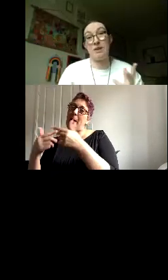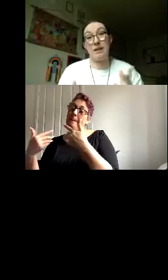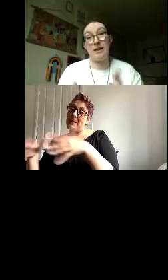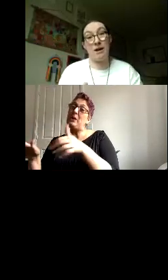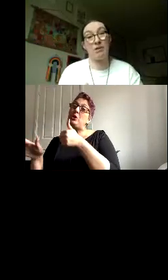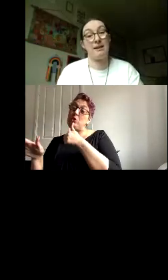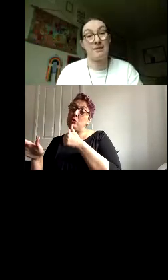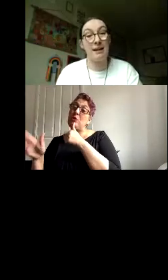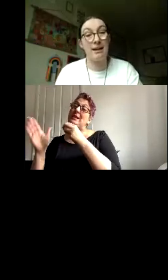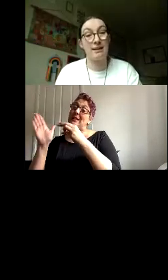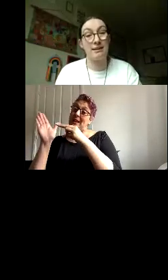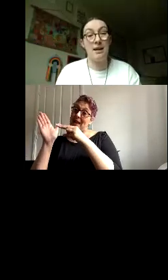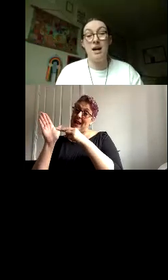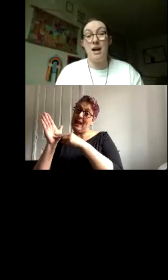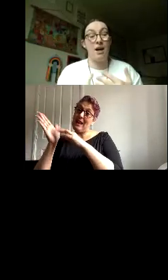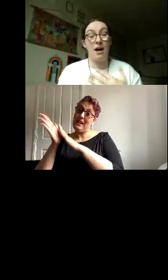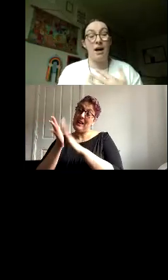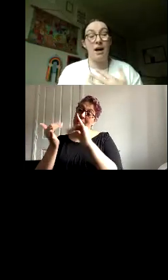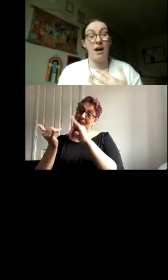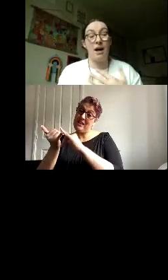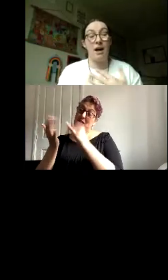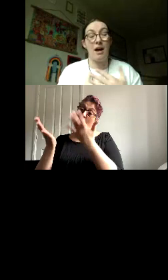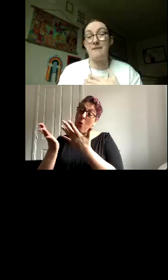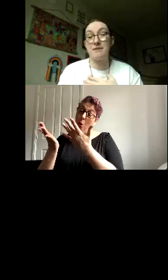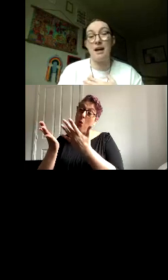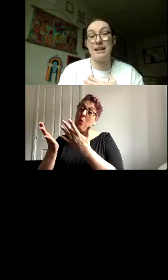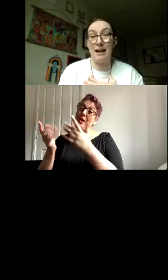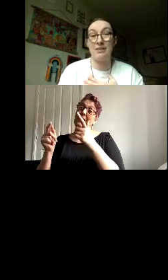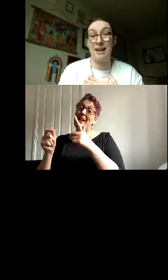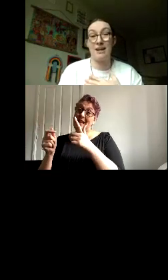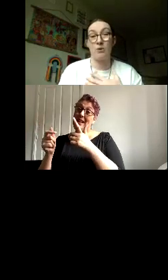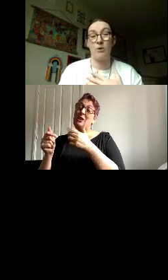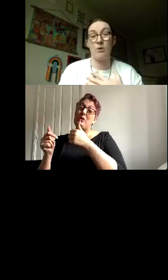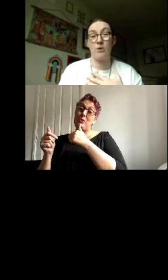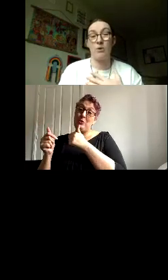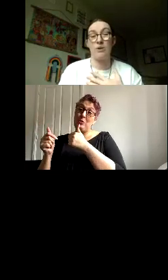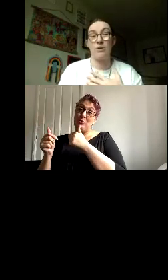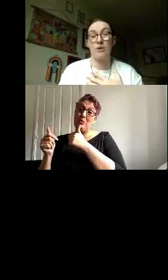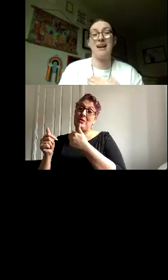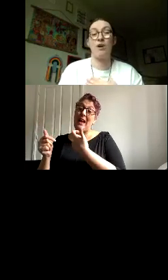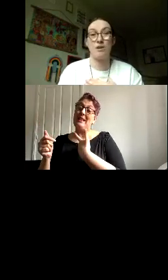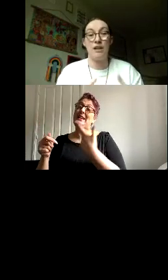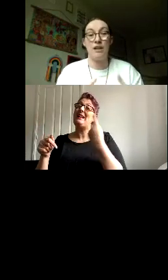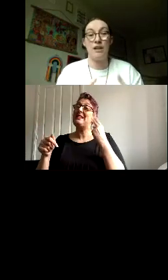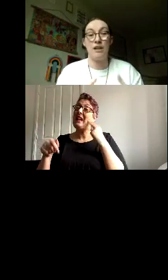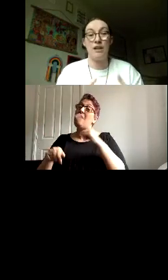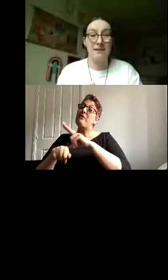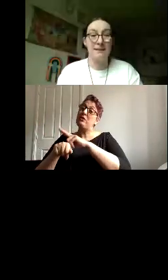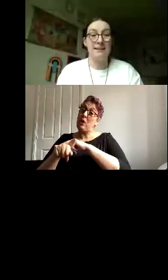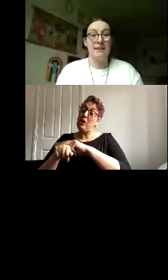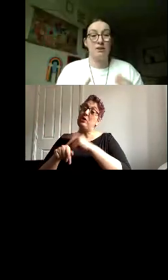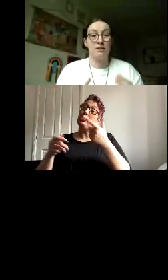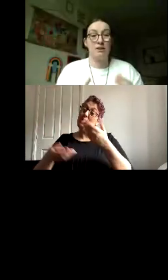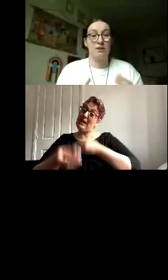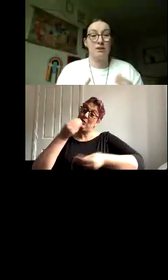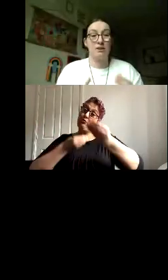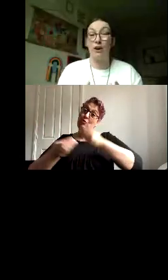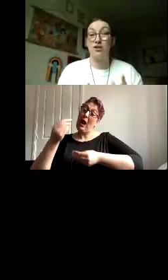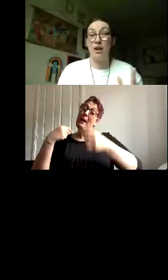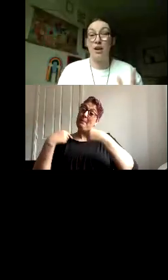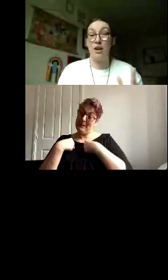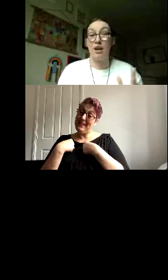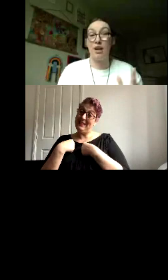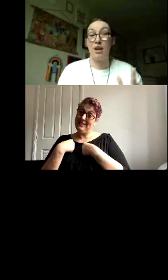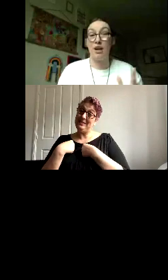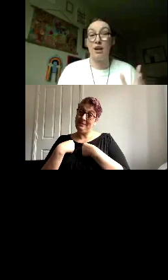NHS and within healthcare settings. And I have certainly had that language as a deaf doctor used against me. So I would encourage